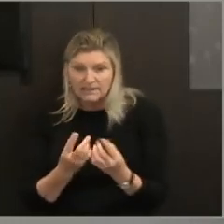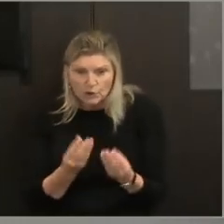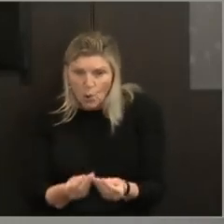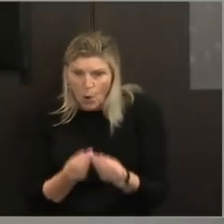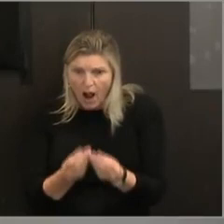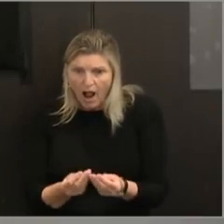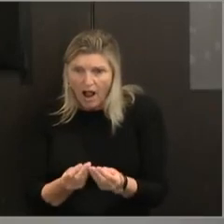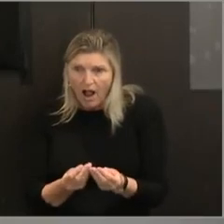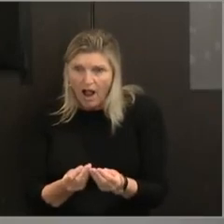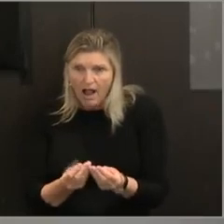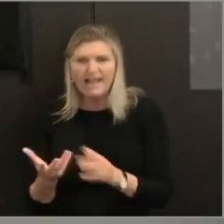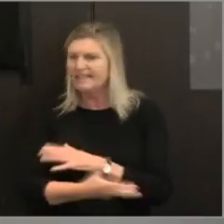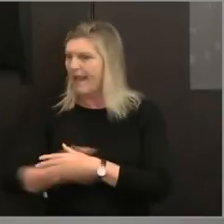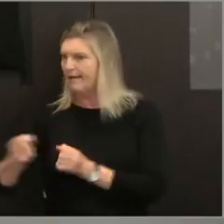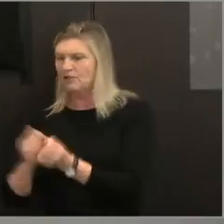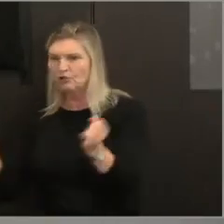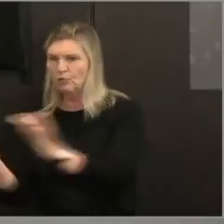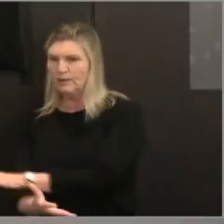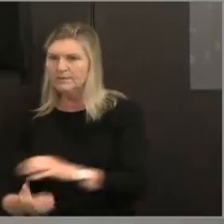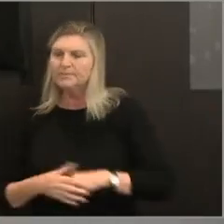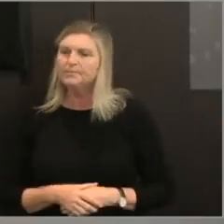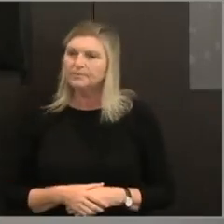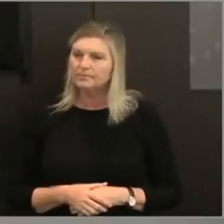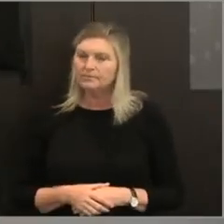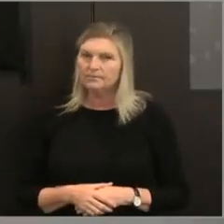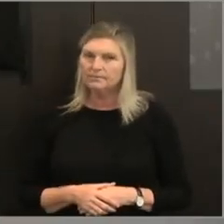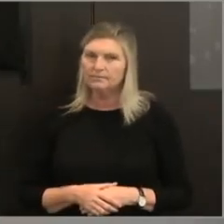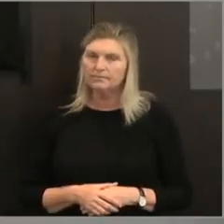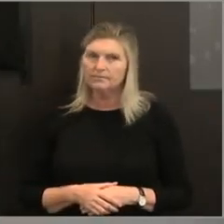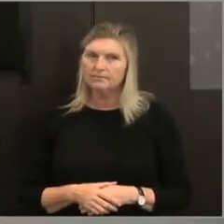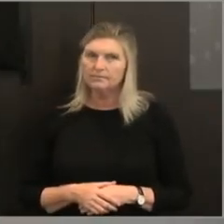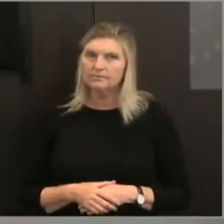confiscated and destroyed. And most significantly